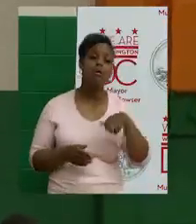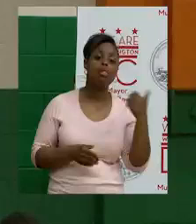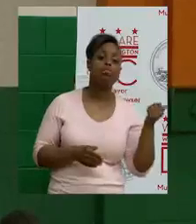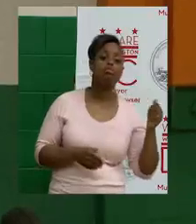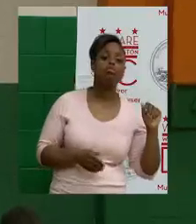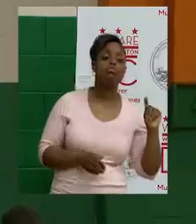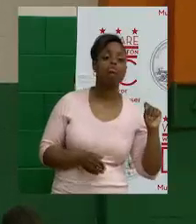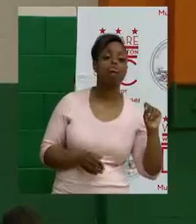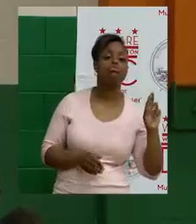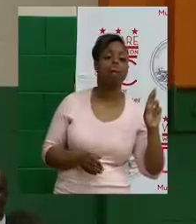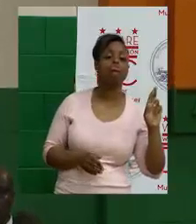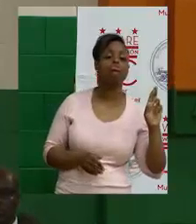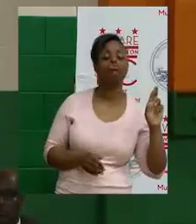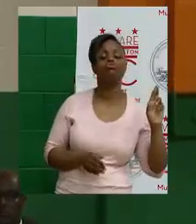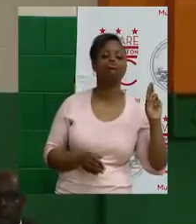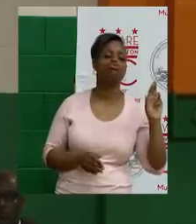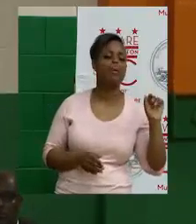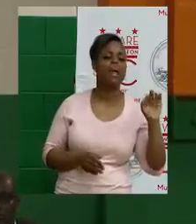interventions to see that happen.